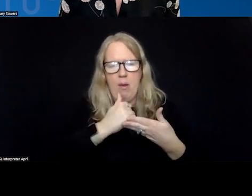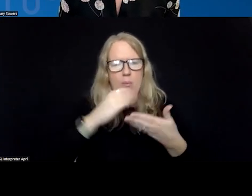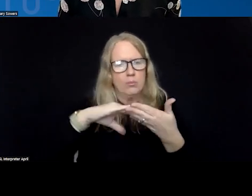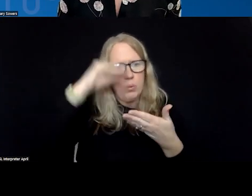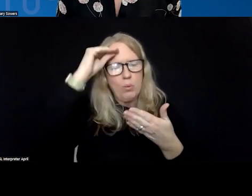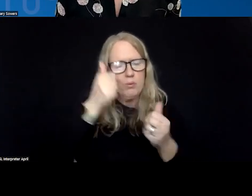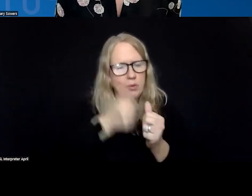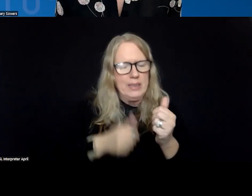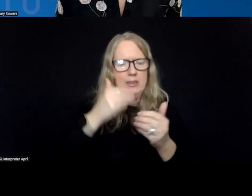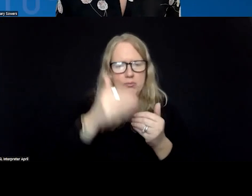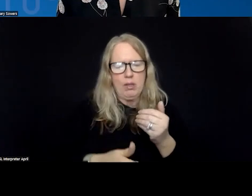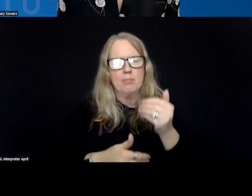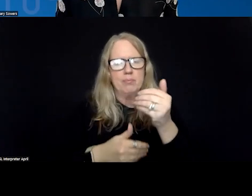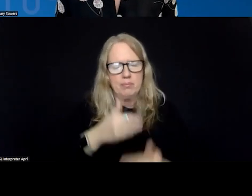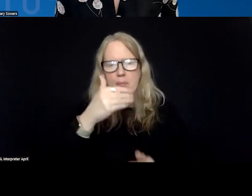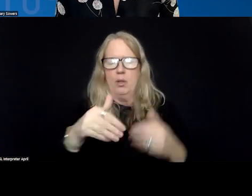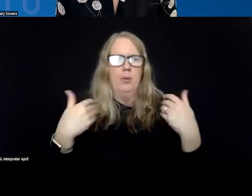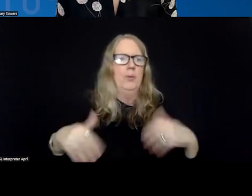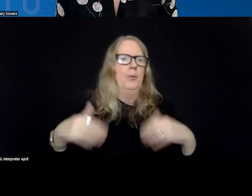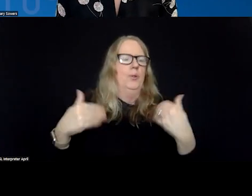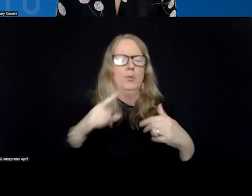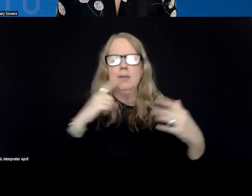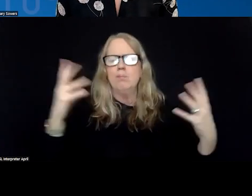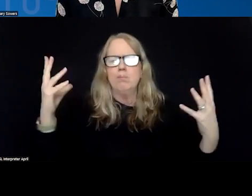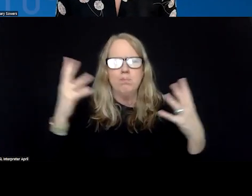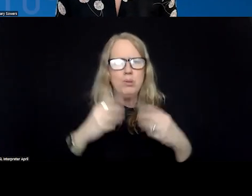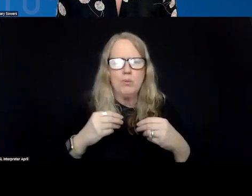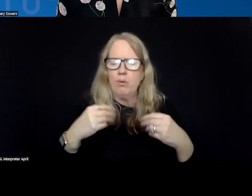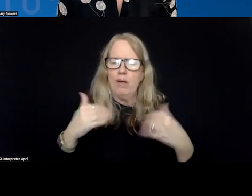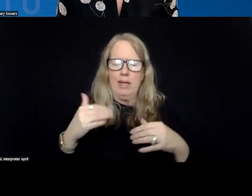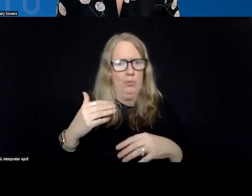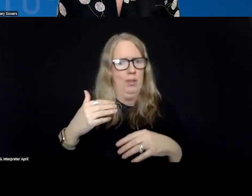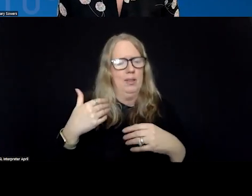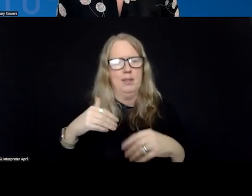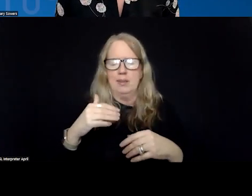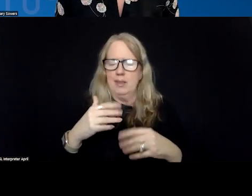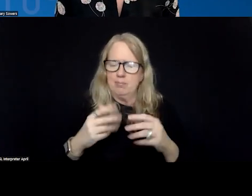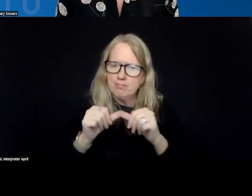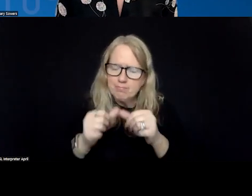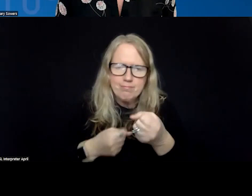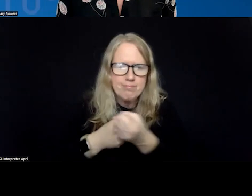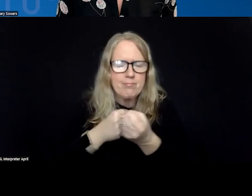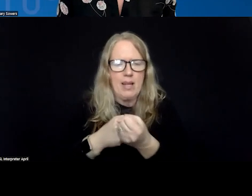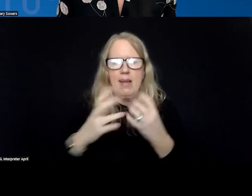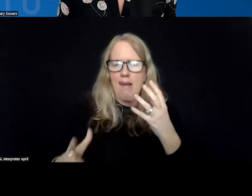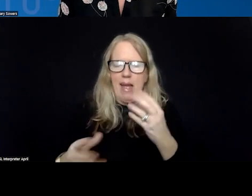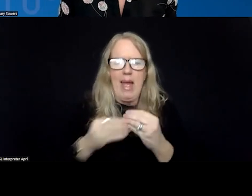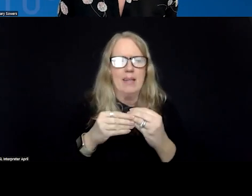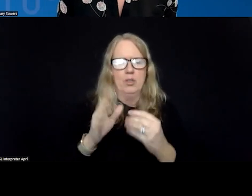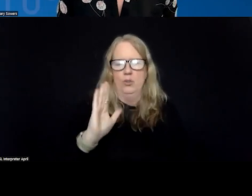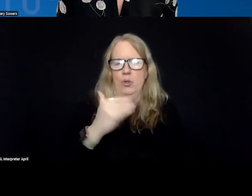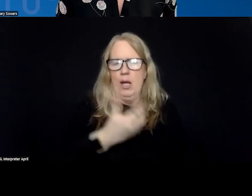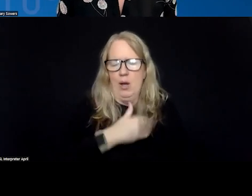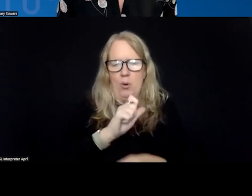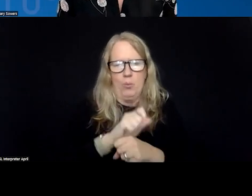that we take, which has been a beautiful addition to the work that we're doing. We've got, importantly, and probably should be blown